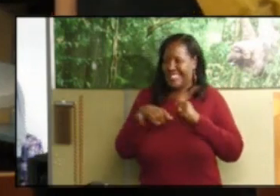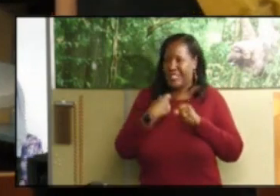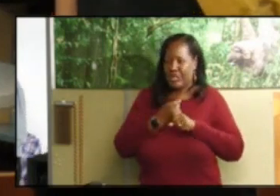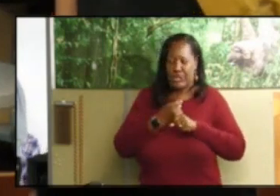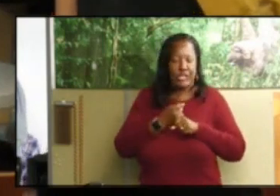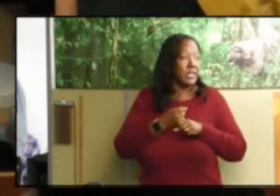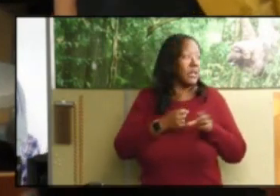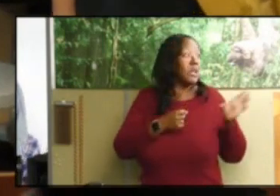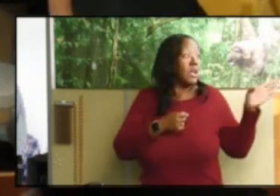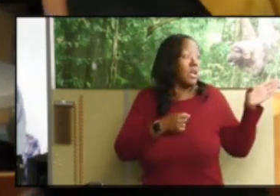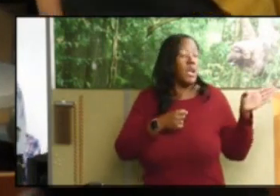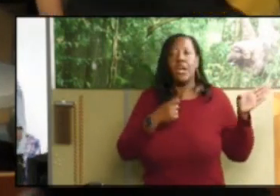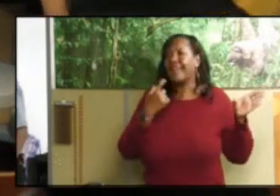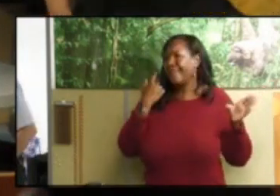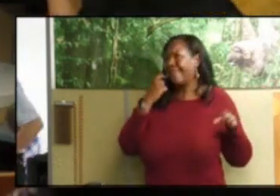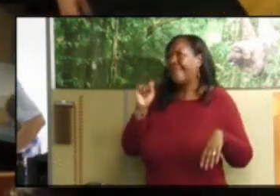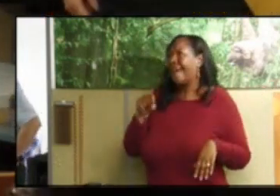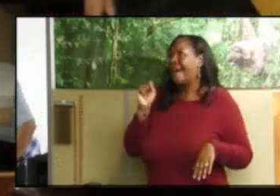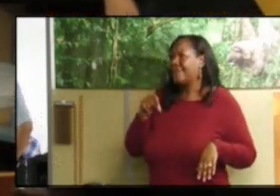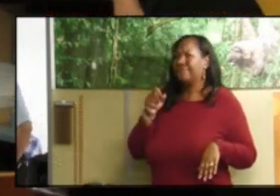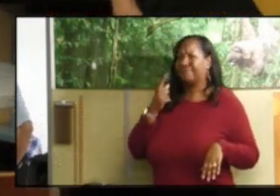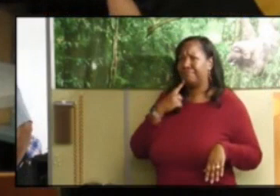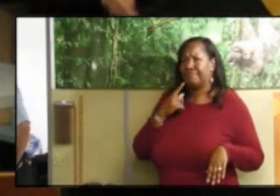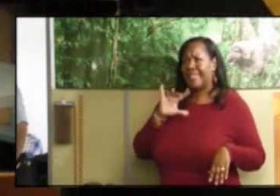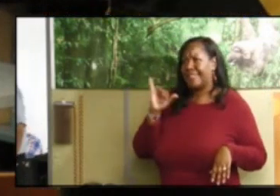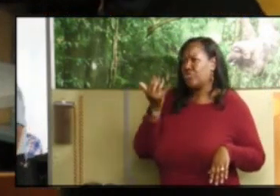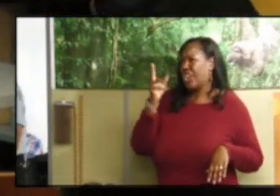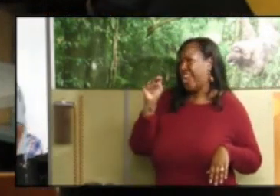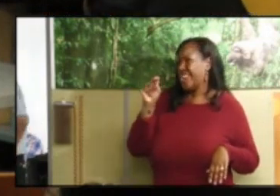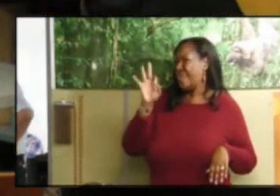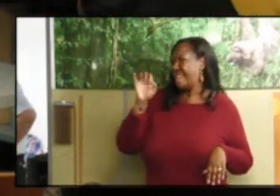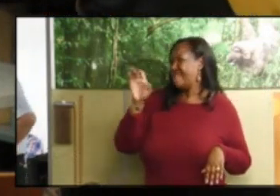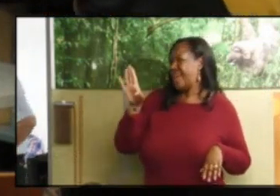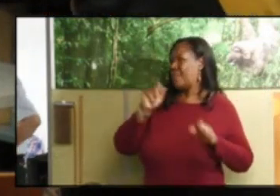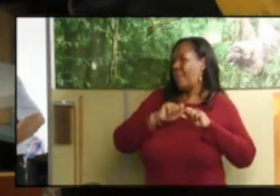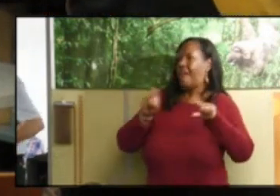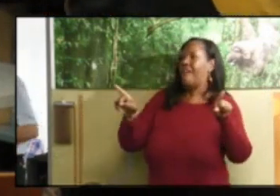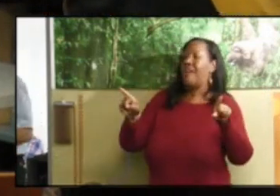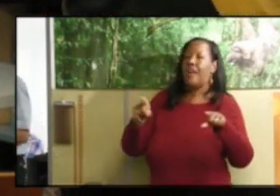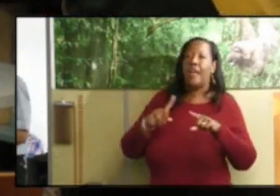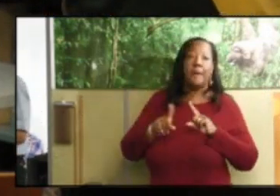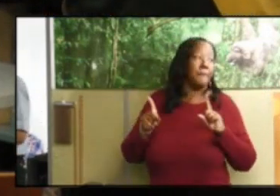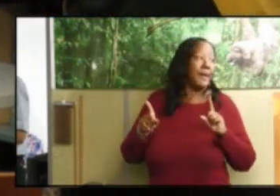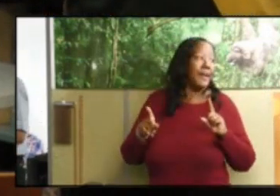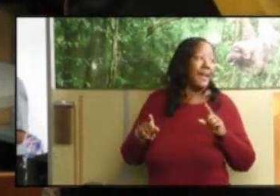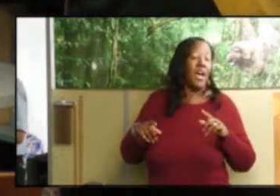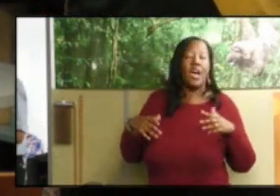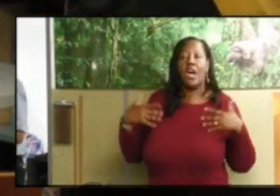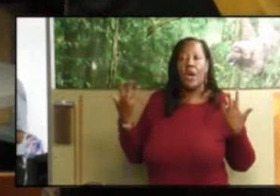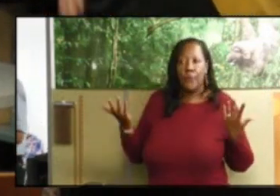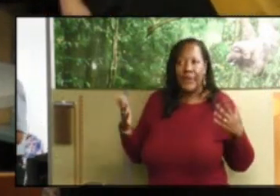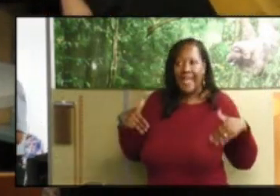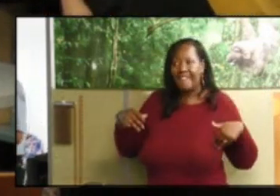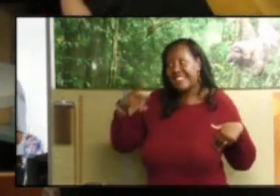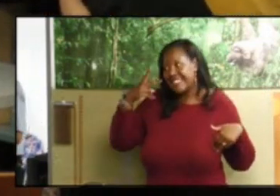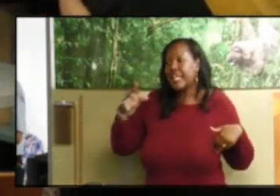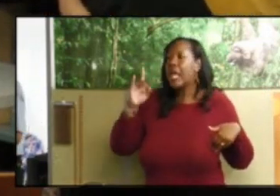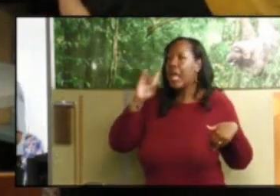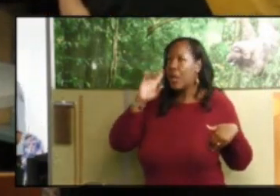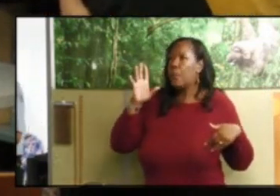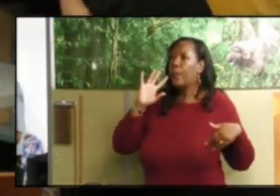It just went out, I'd say earlier this year. So yet to be seen how it holds up. I think it's going to be on the